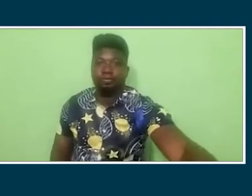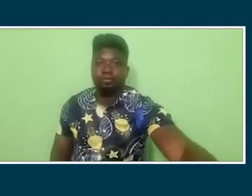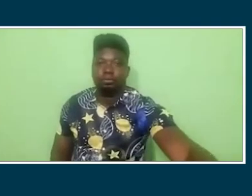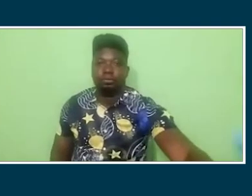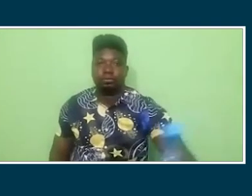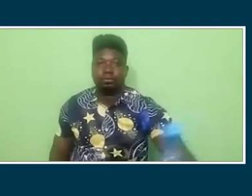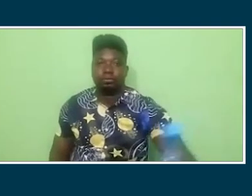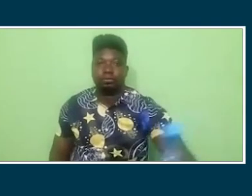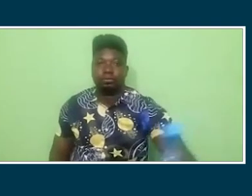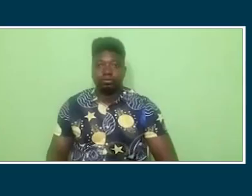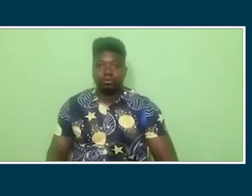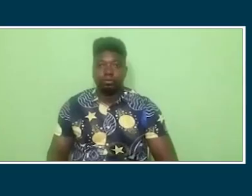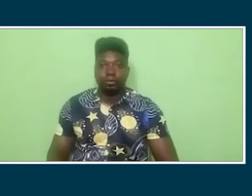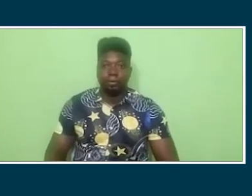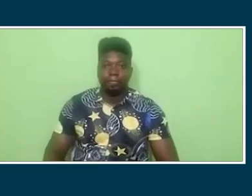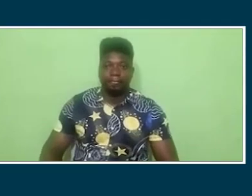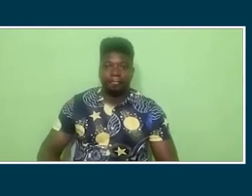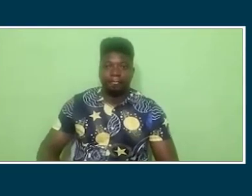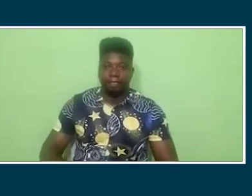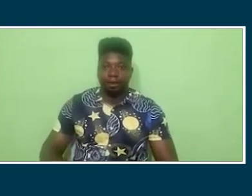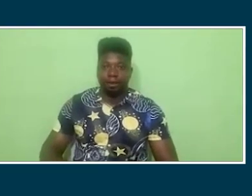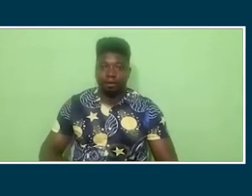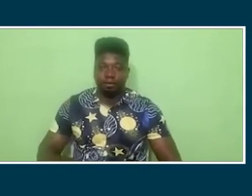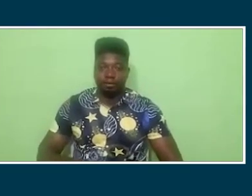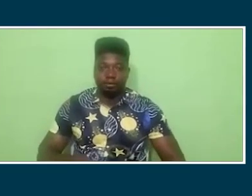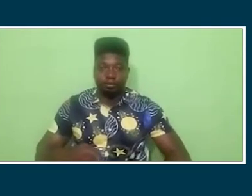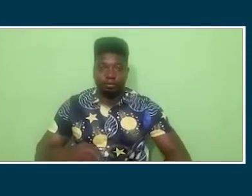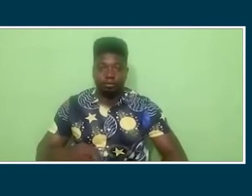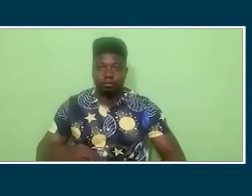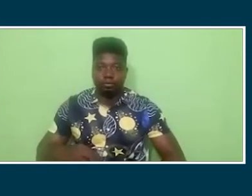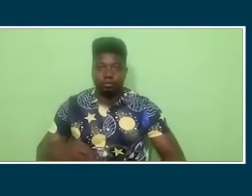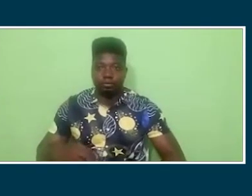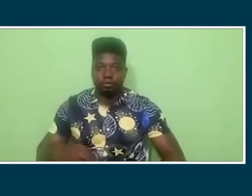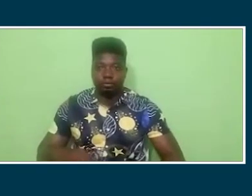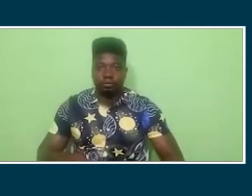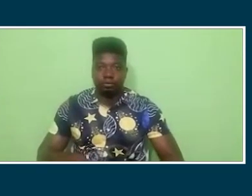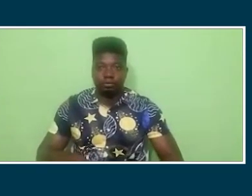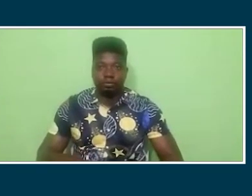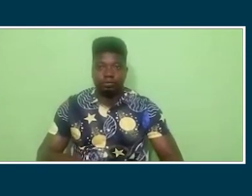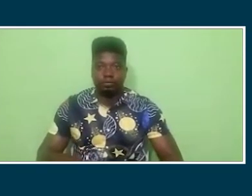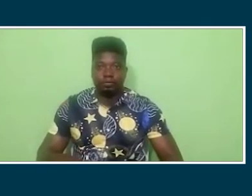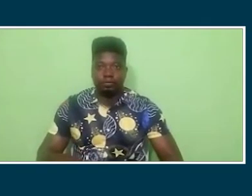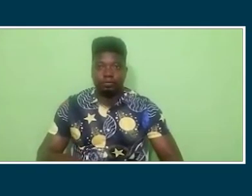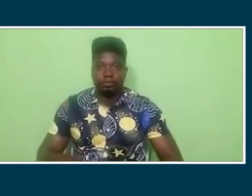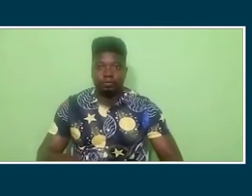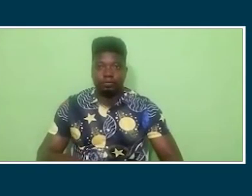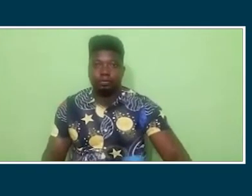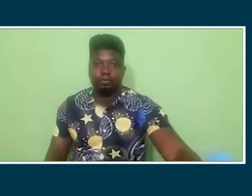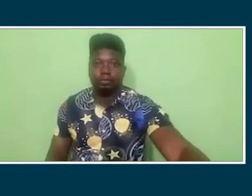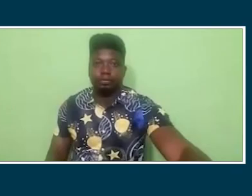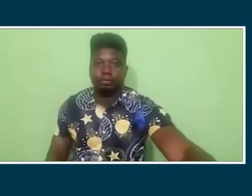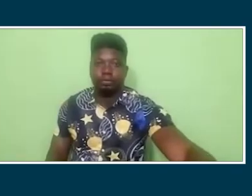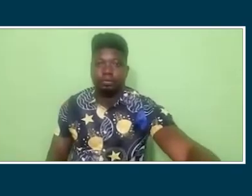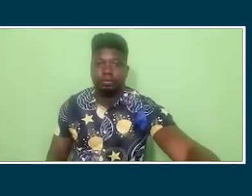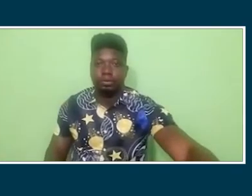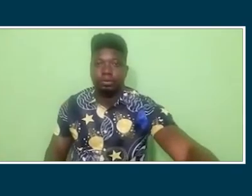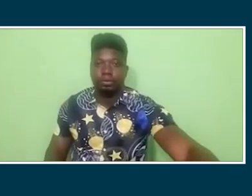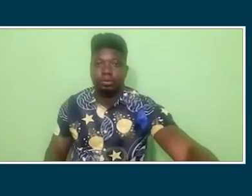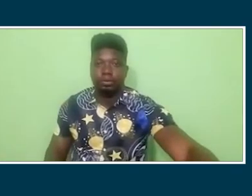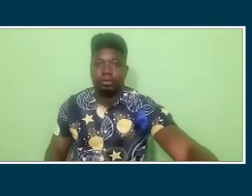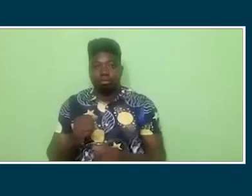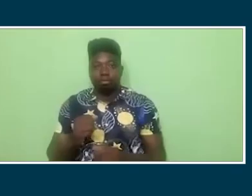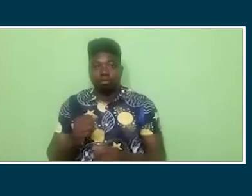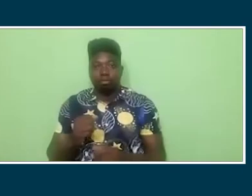Speaking for myself, Leticia and Ari and Nicole, even just taking a breath to humbly